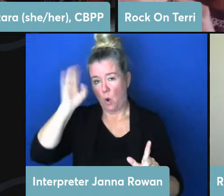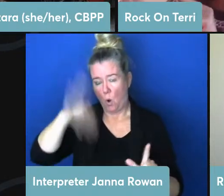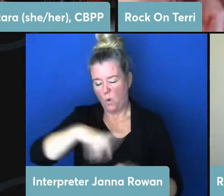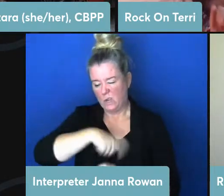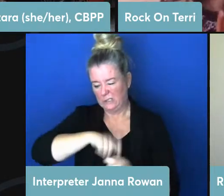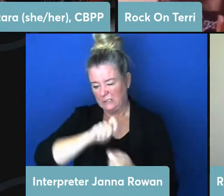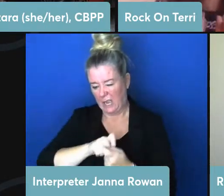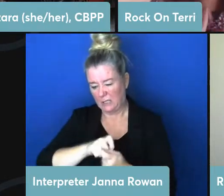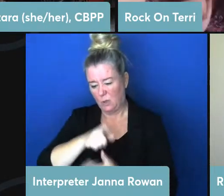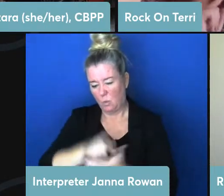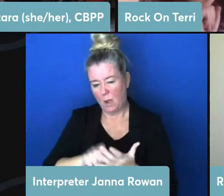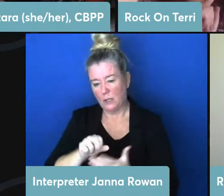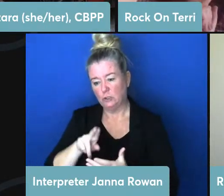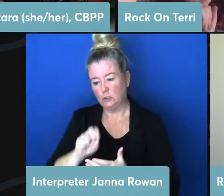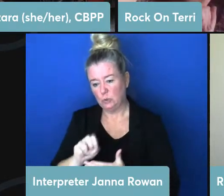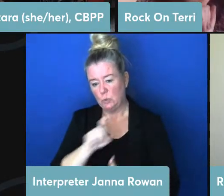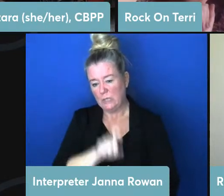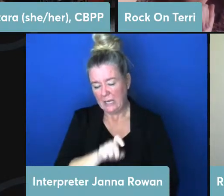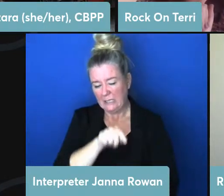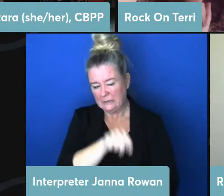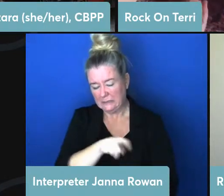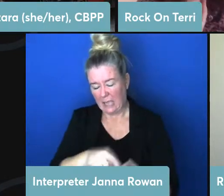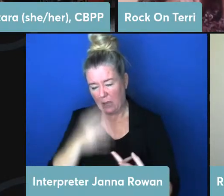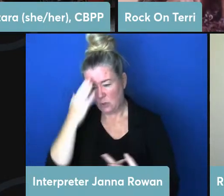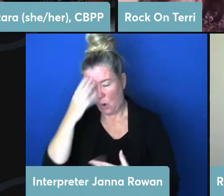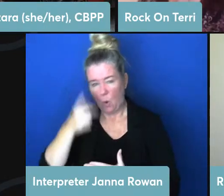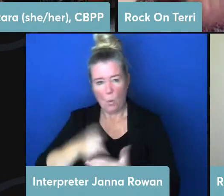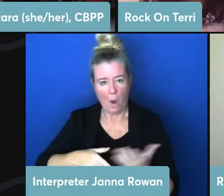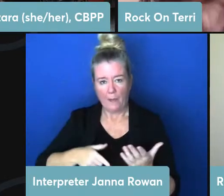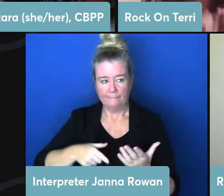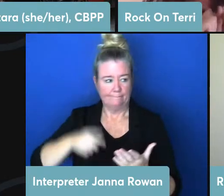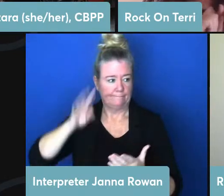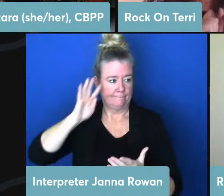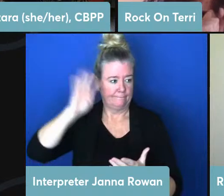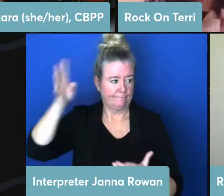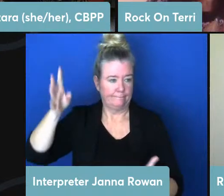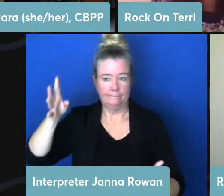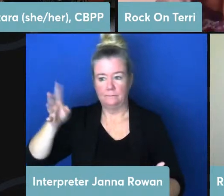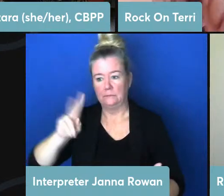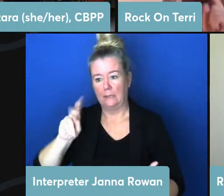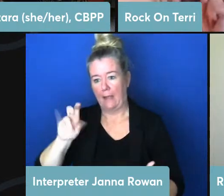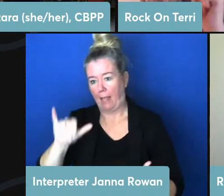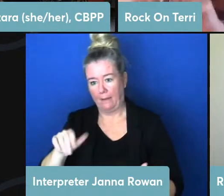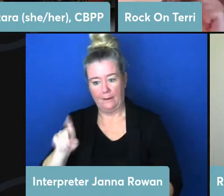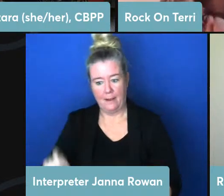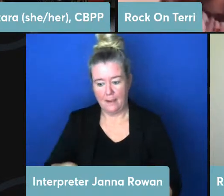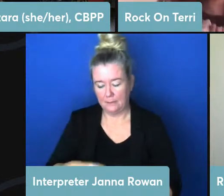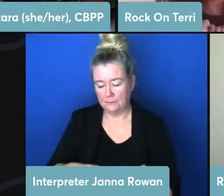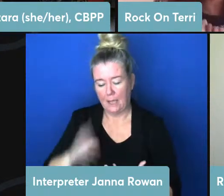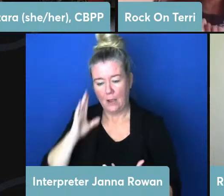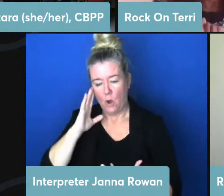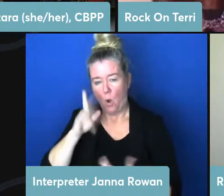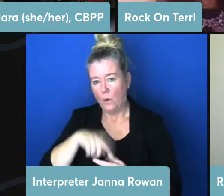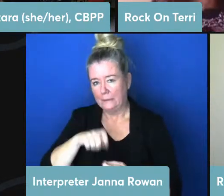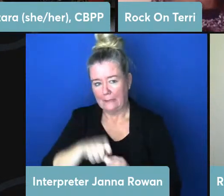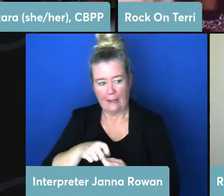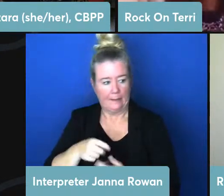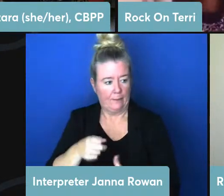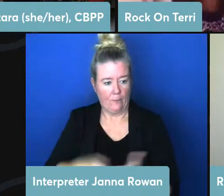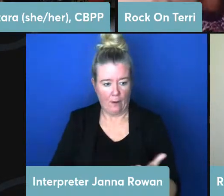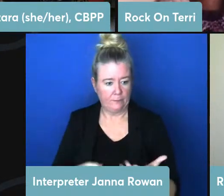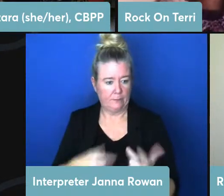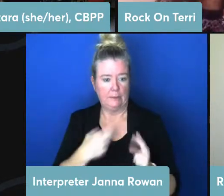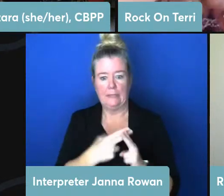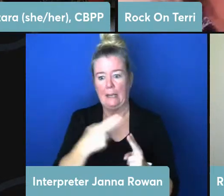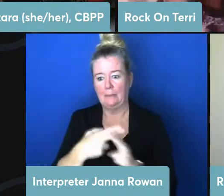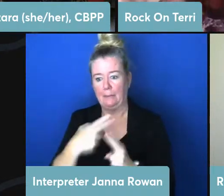what Sue needs. I also know exactly what Kelly needs. I know exactly what, you know, and I'm just